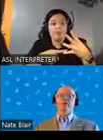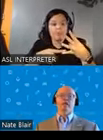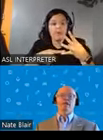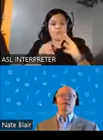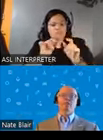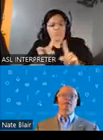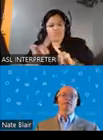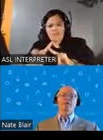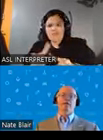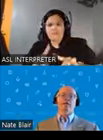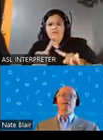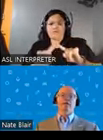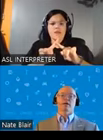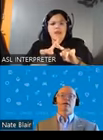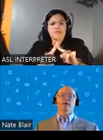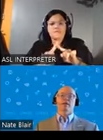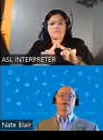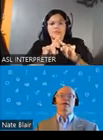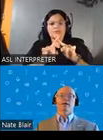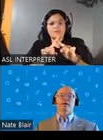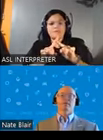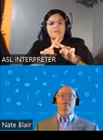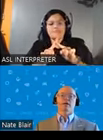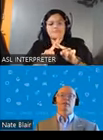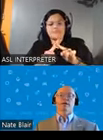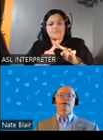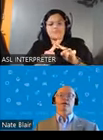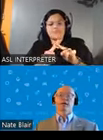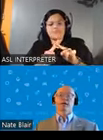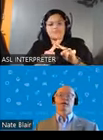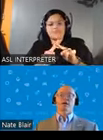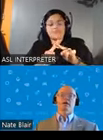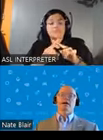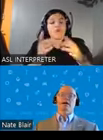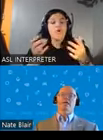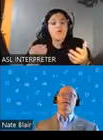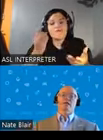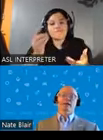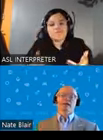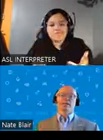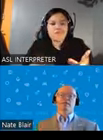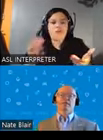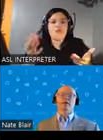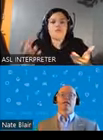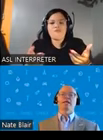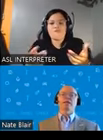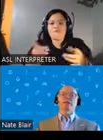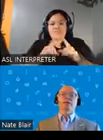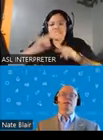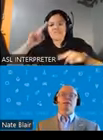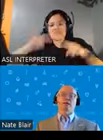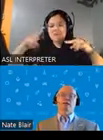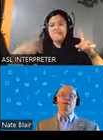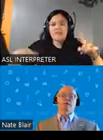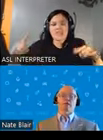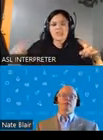of different pieces of variability, as well as some of the key